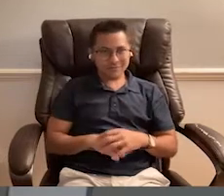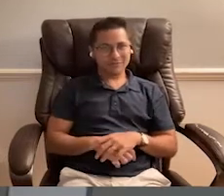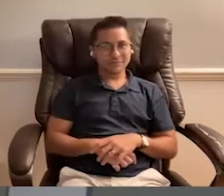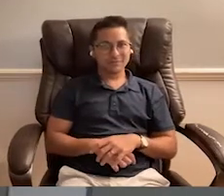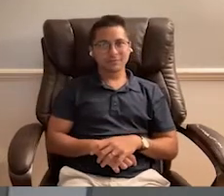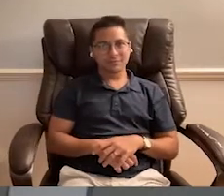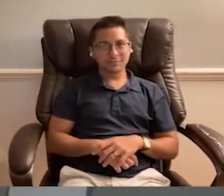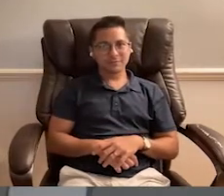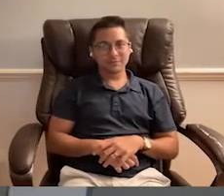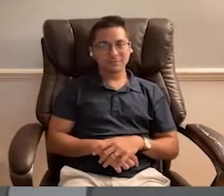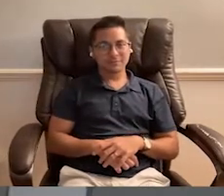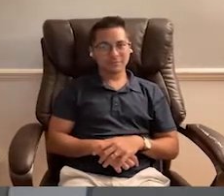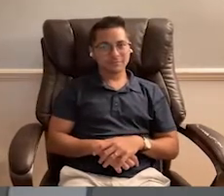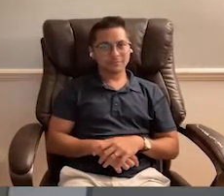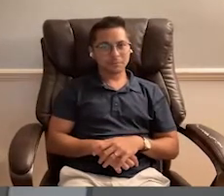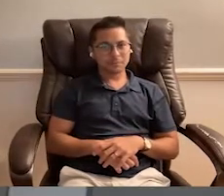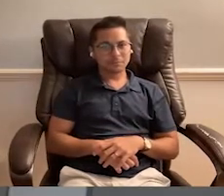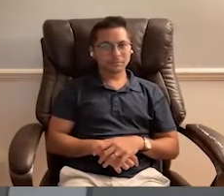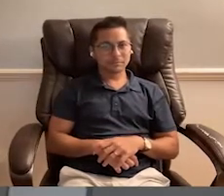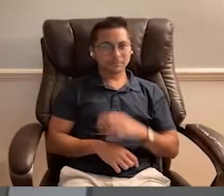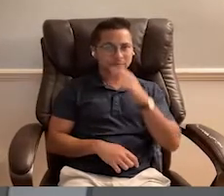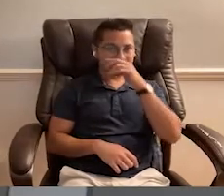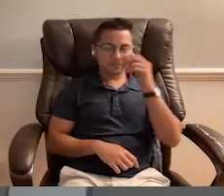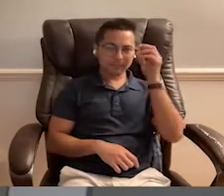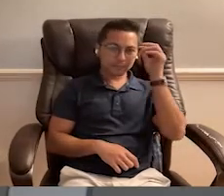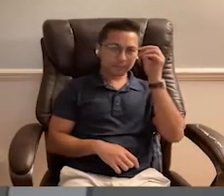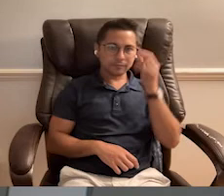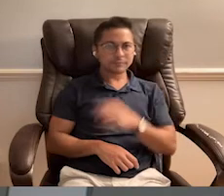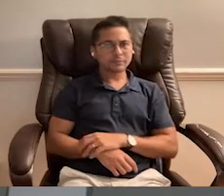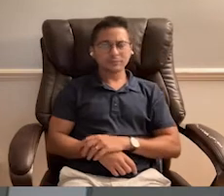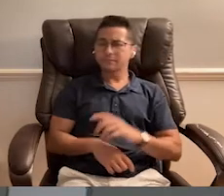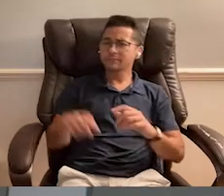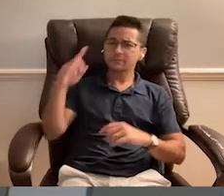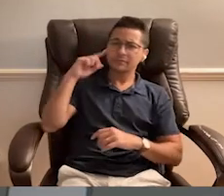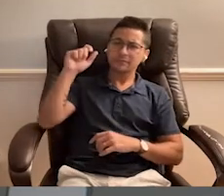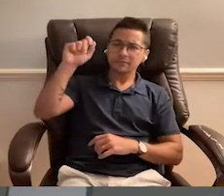originals. So 10 stamps and then when you have an appointment. Yeah.